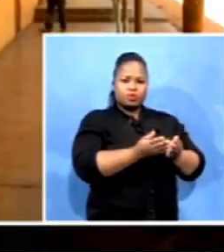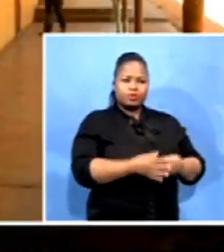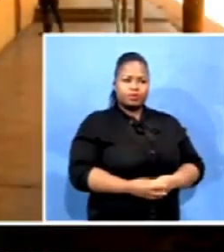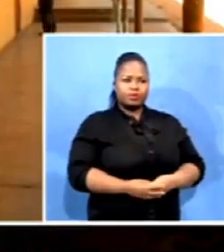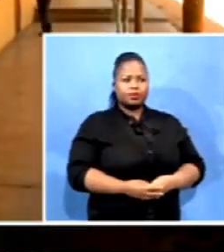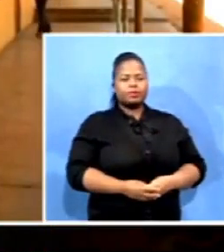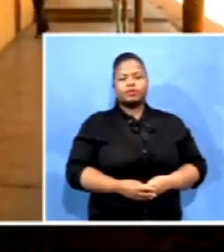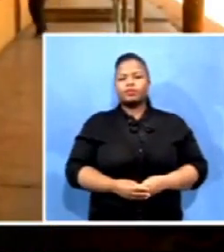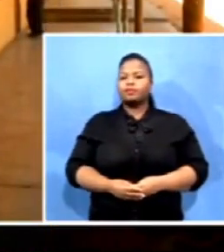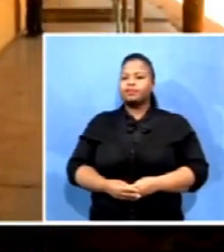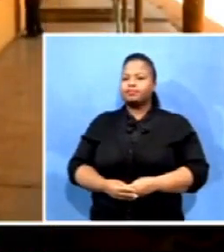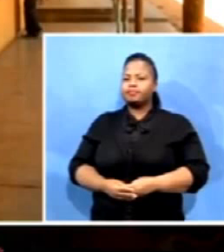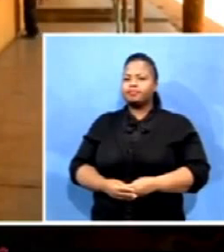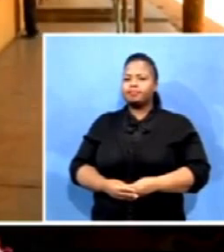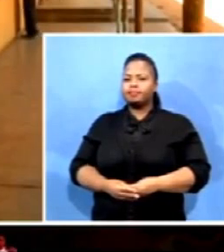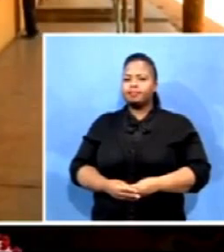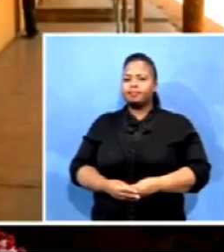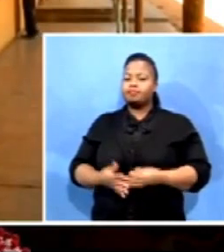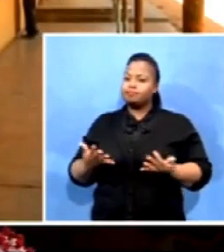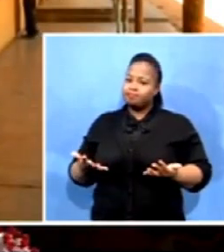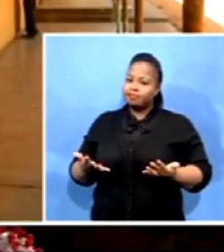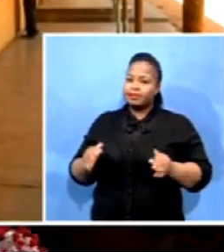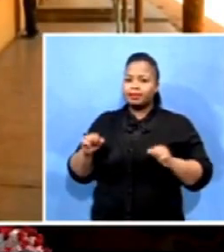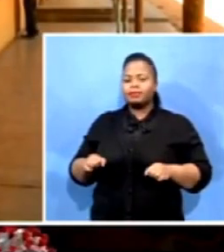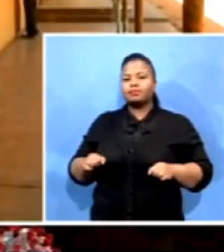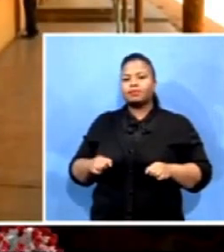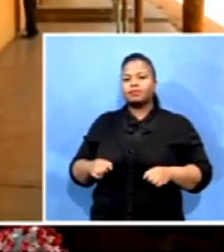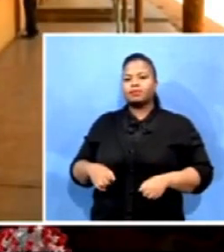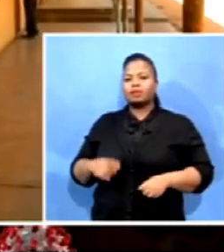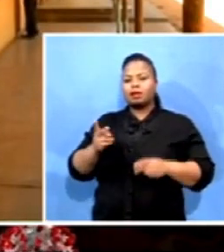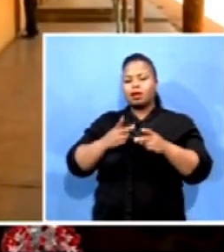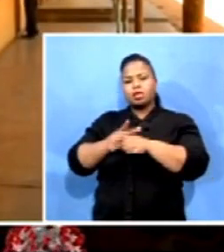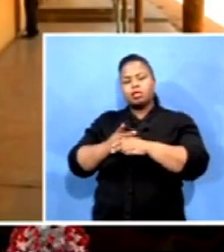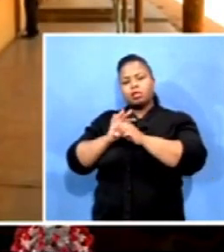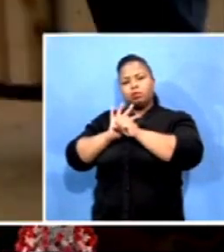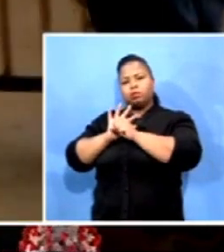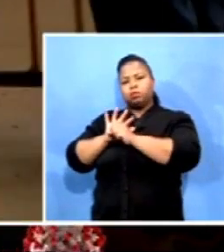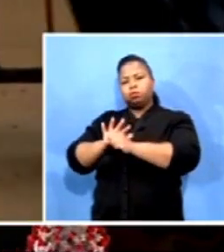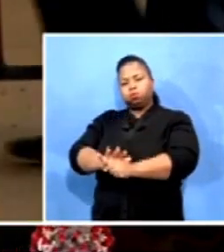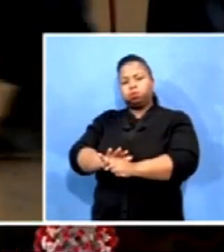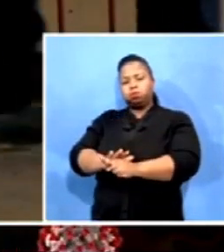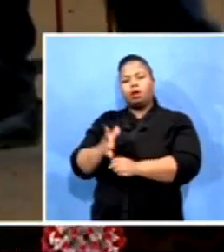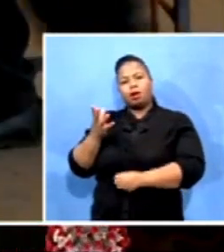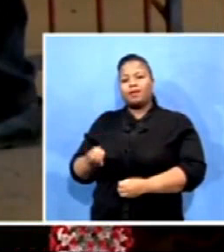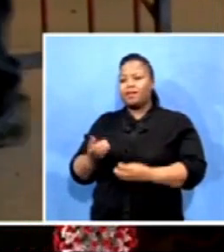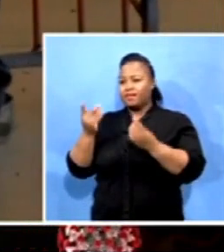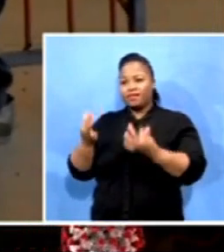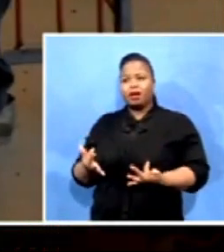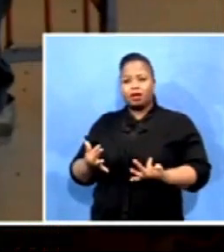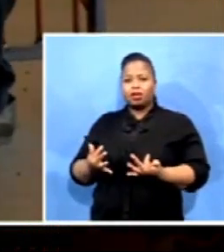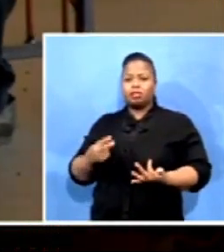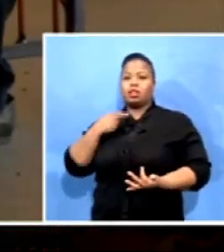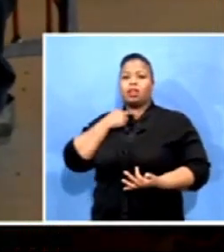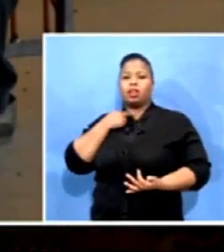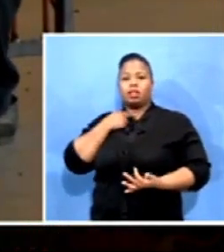Well, that has actually put us under a very severe strain financially as the department. And I do need to indicate that we are